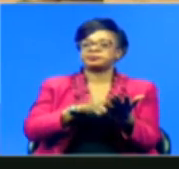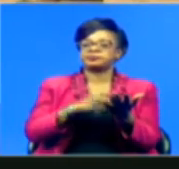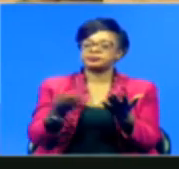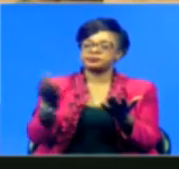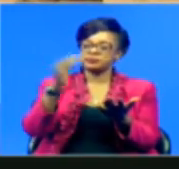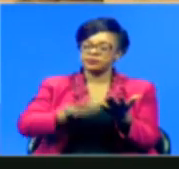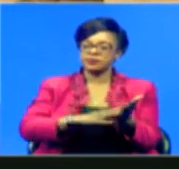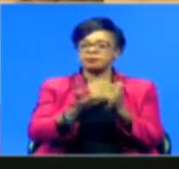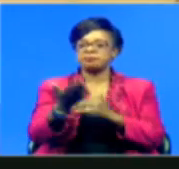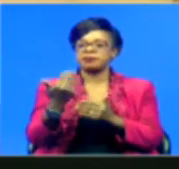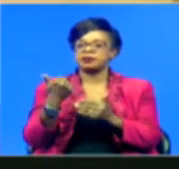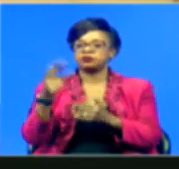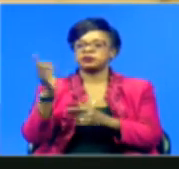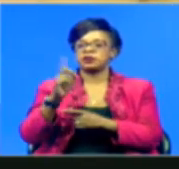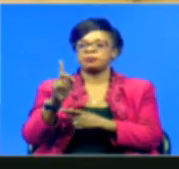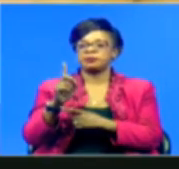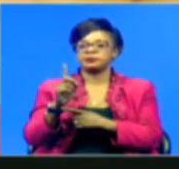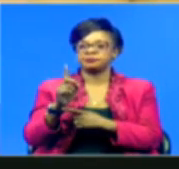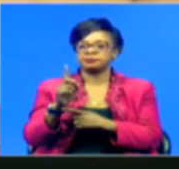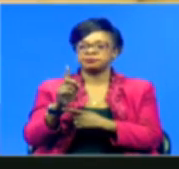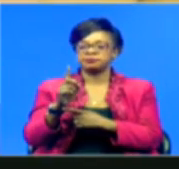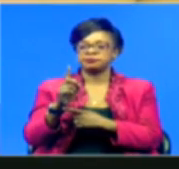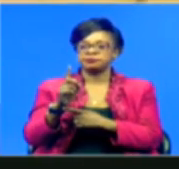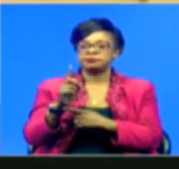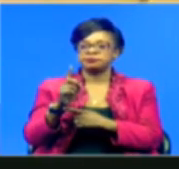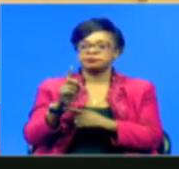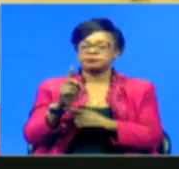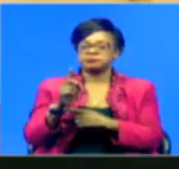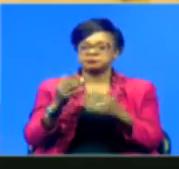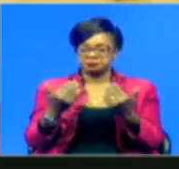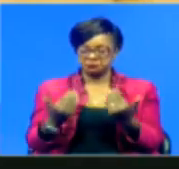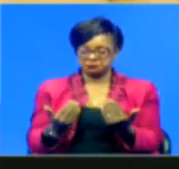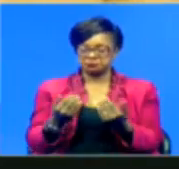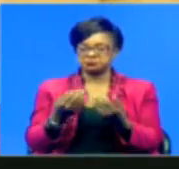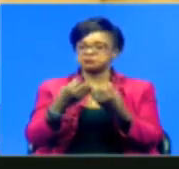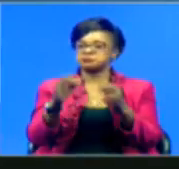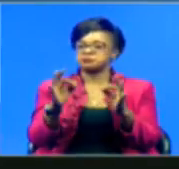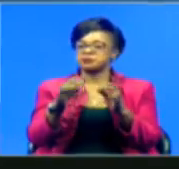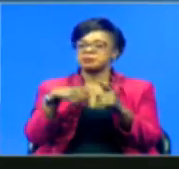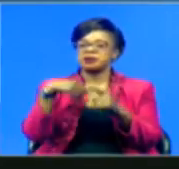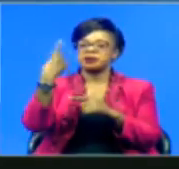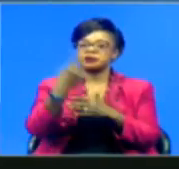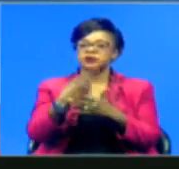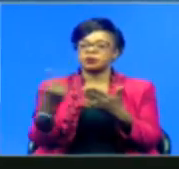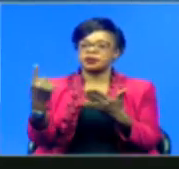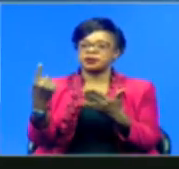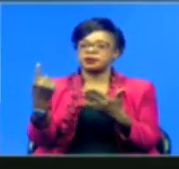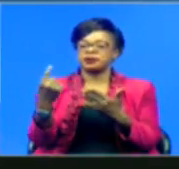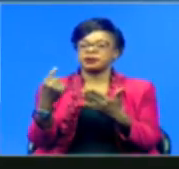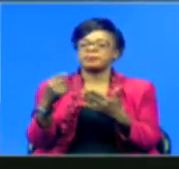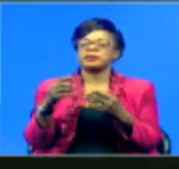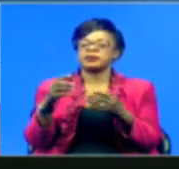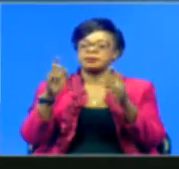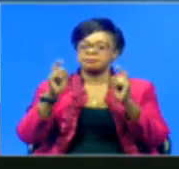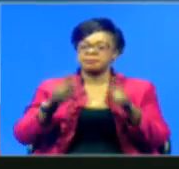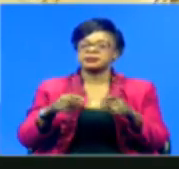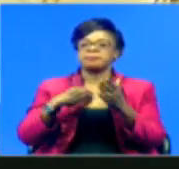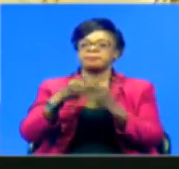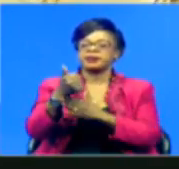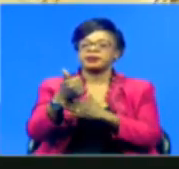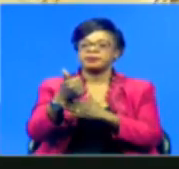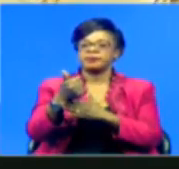back to Nairobi. The rides are free at the moment, but starting next week, passengers will be required to pay for the